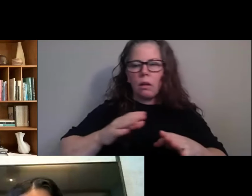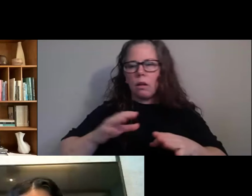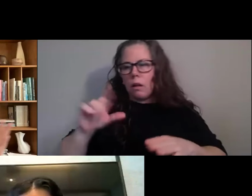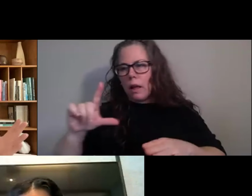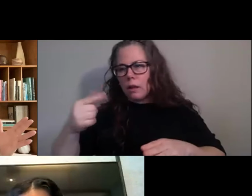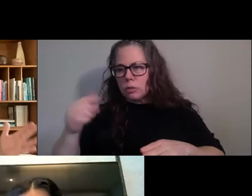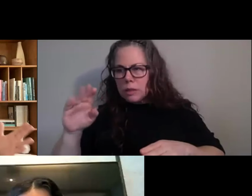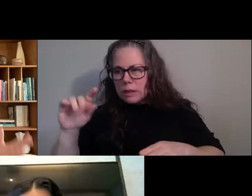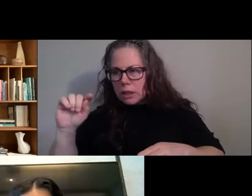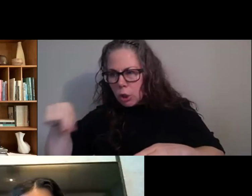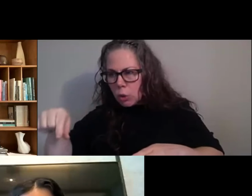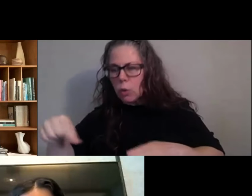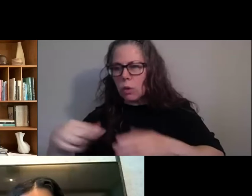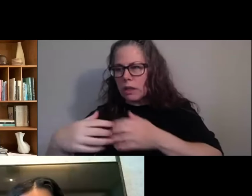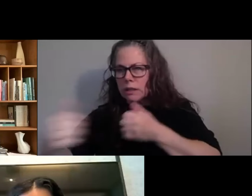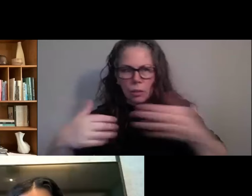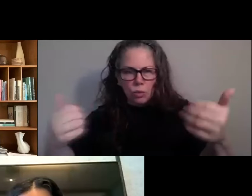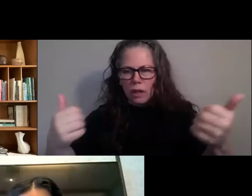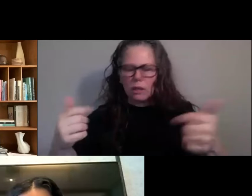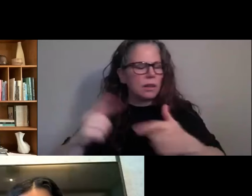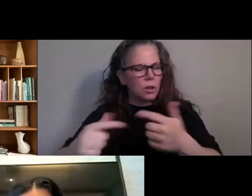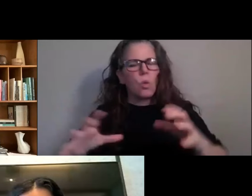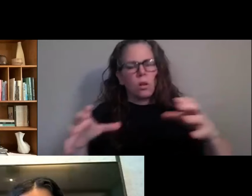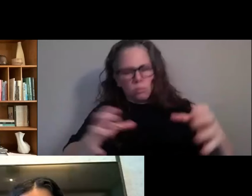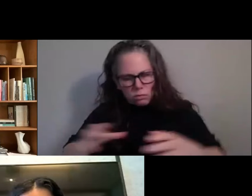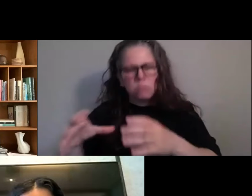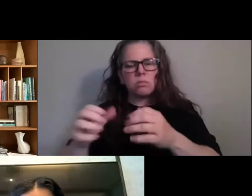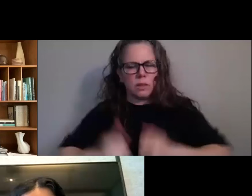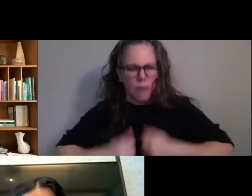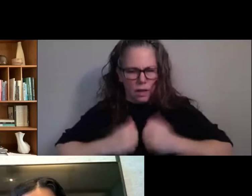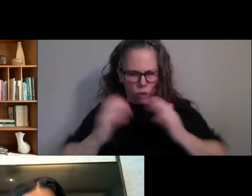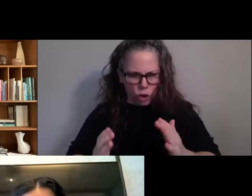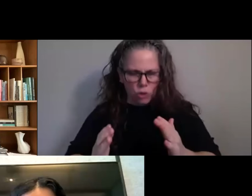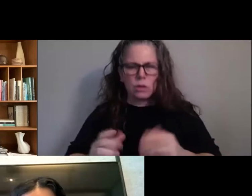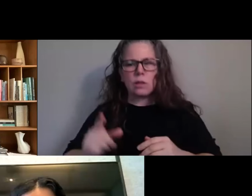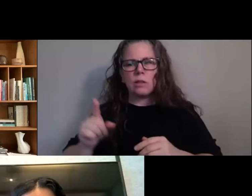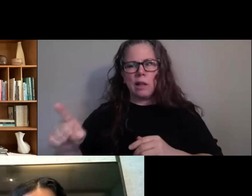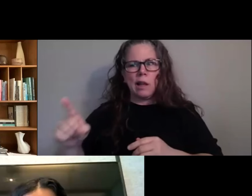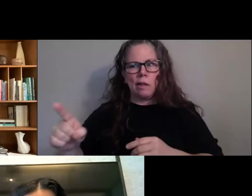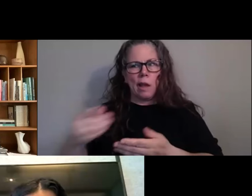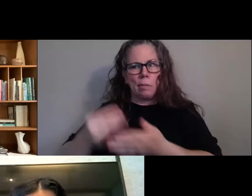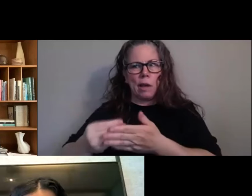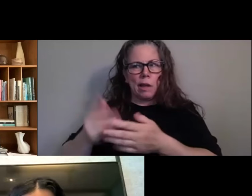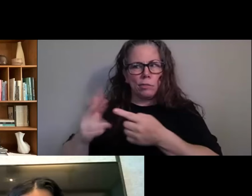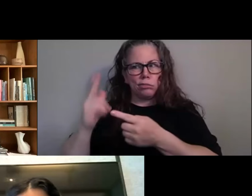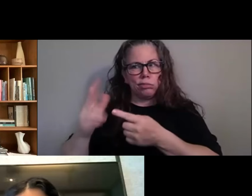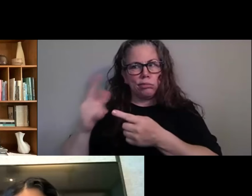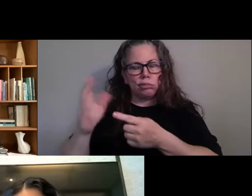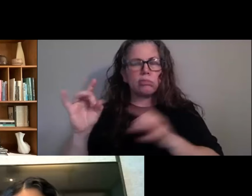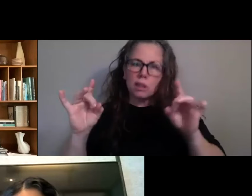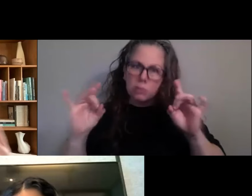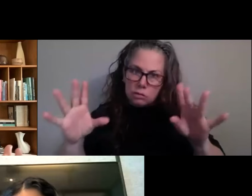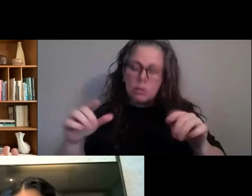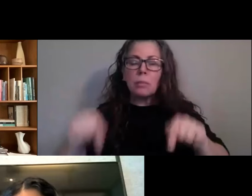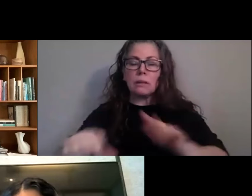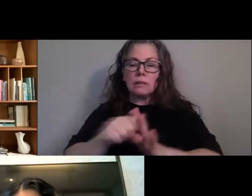LGBTQ folks who are, you know, whose programming is being eked away. So it's really powerful and wonderful in